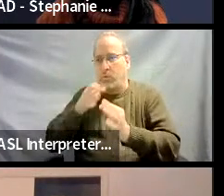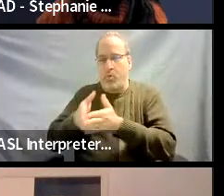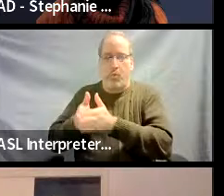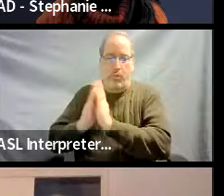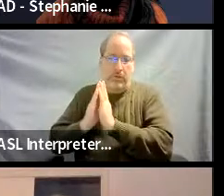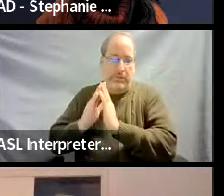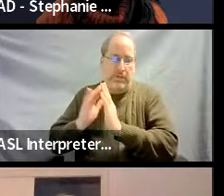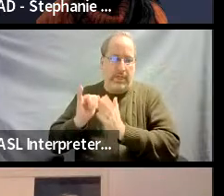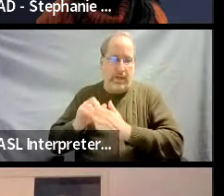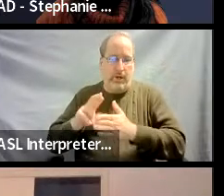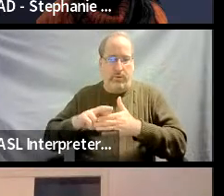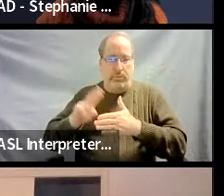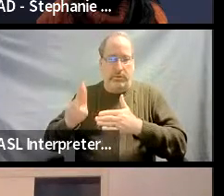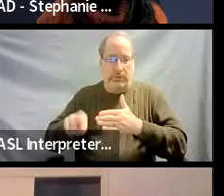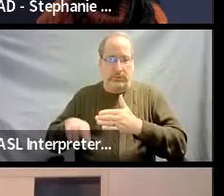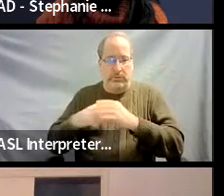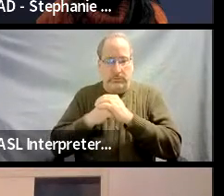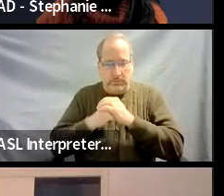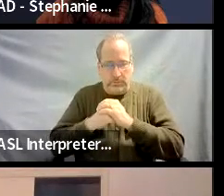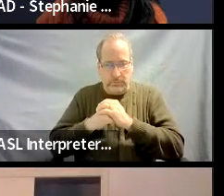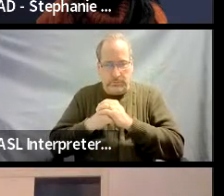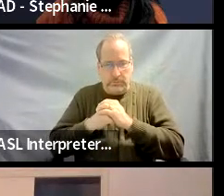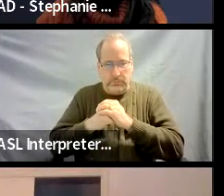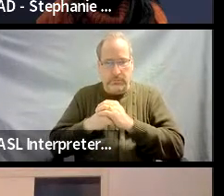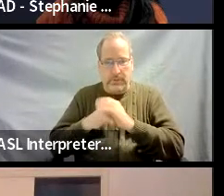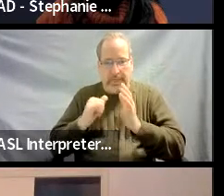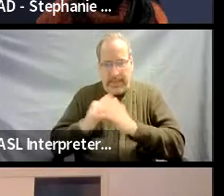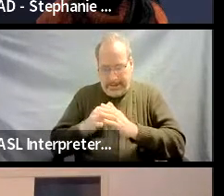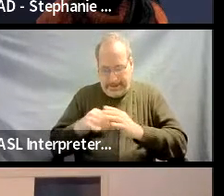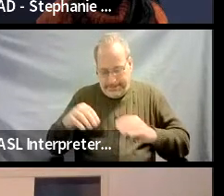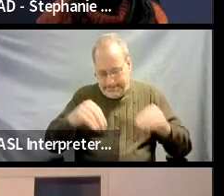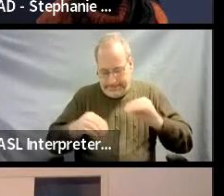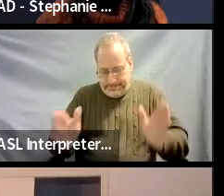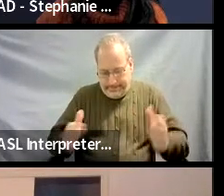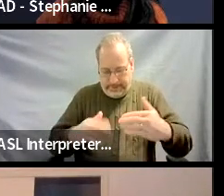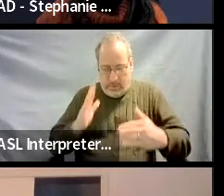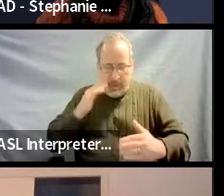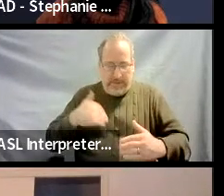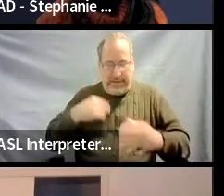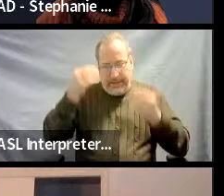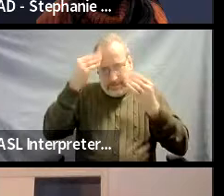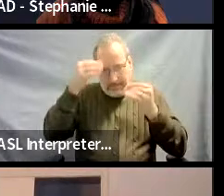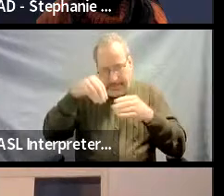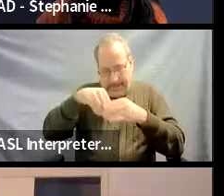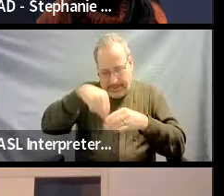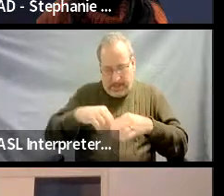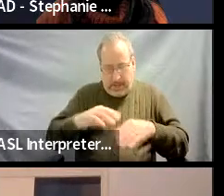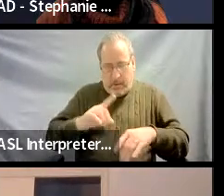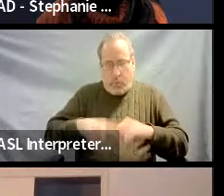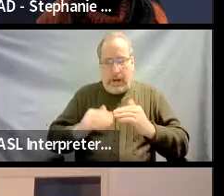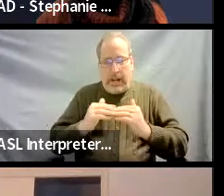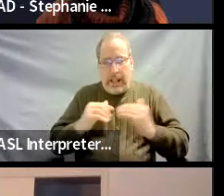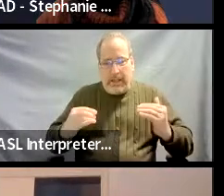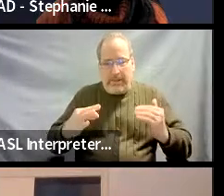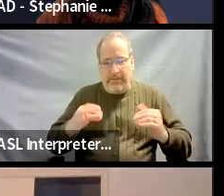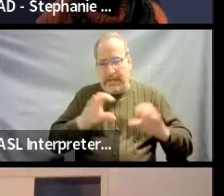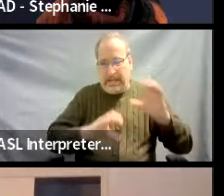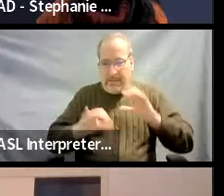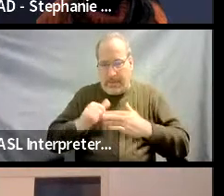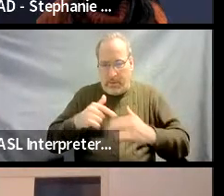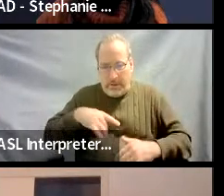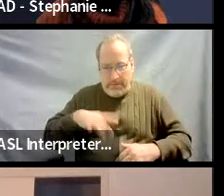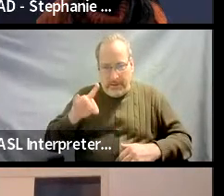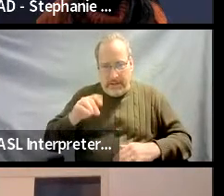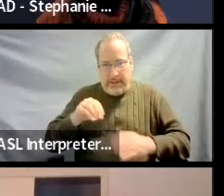them. Those packets will include information about the level of chemicals that were found in the